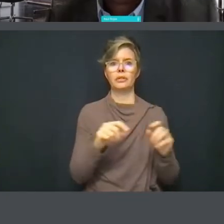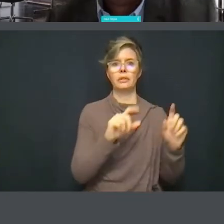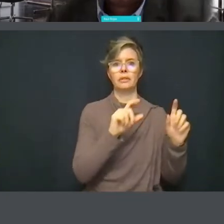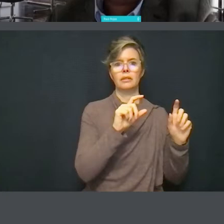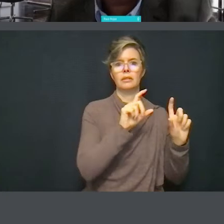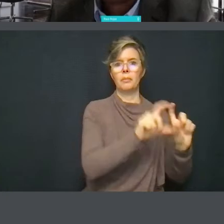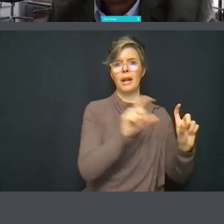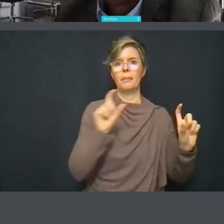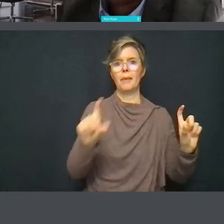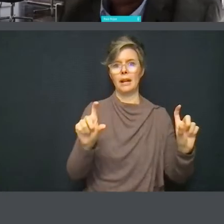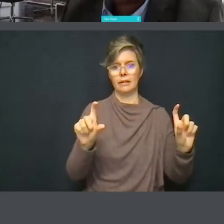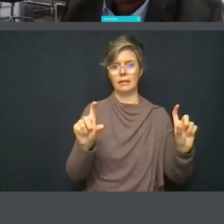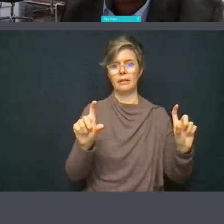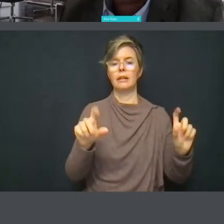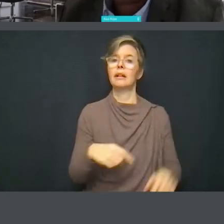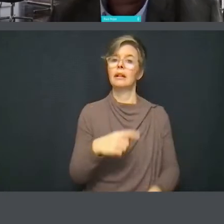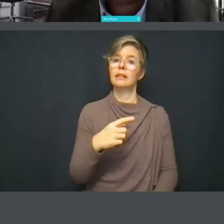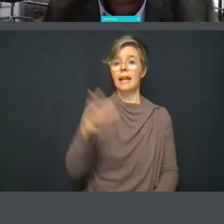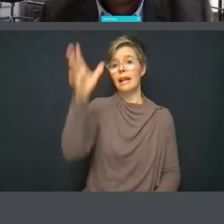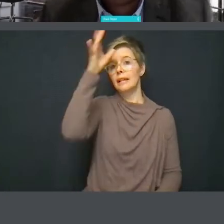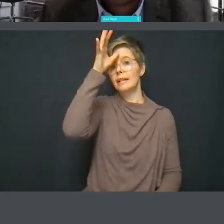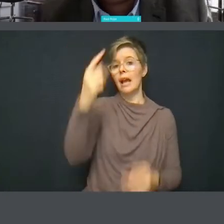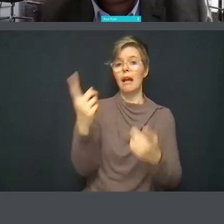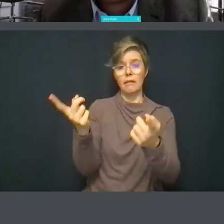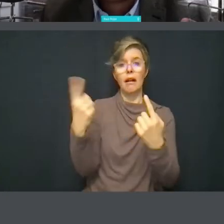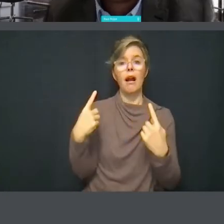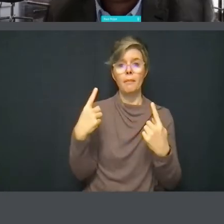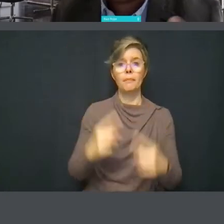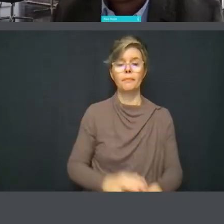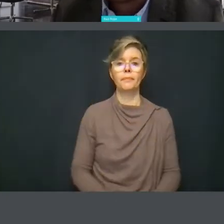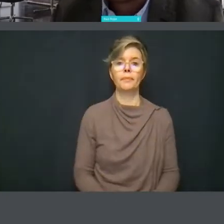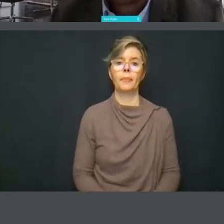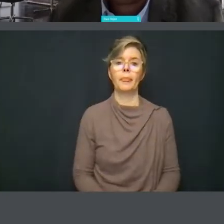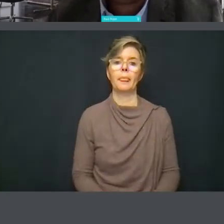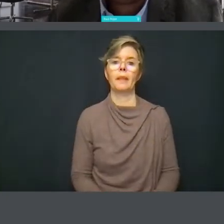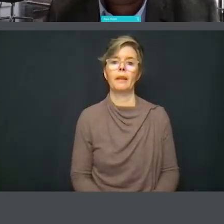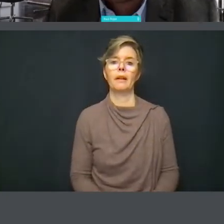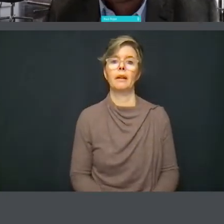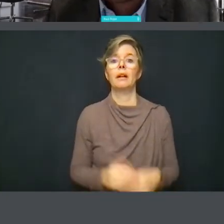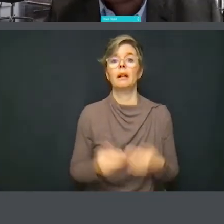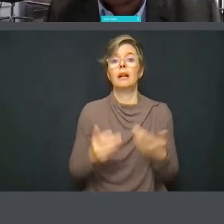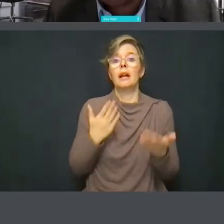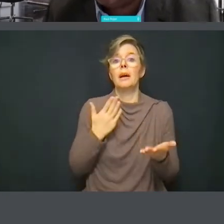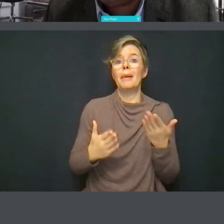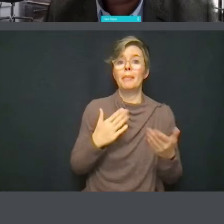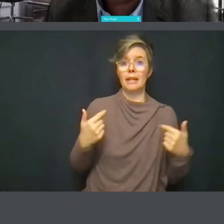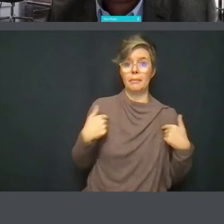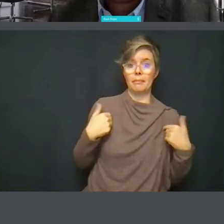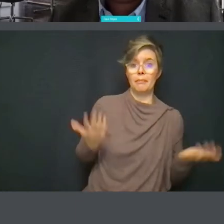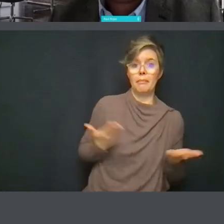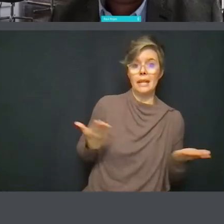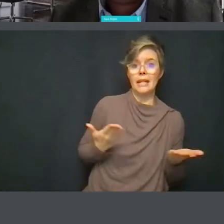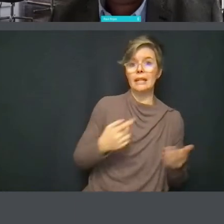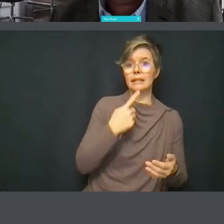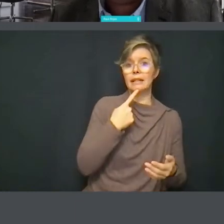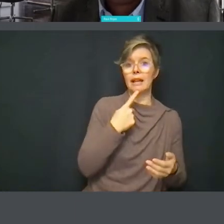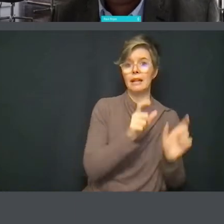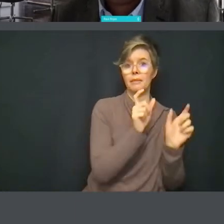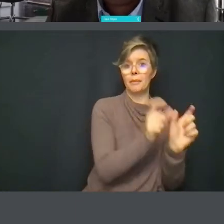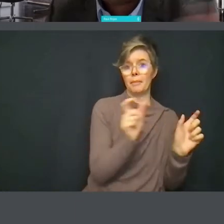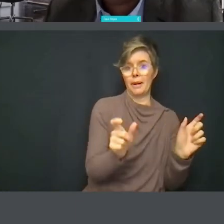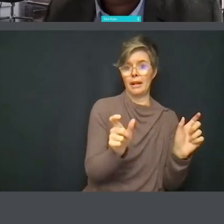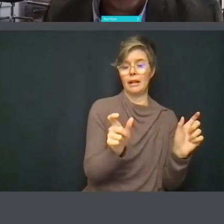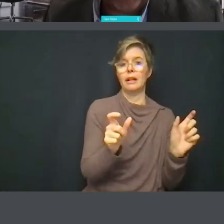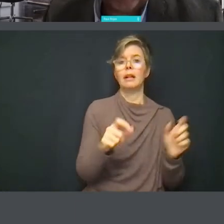right? This is something I would say papá ven, right? But someone, let's say from like Argentina might say vení papá, right? It